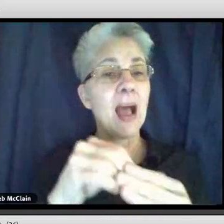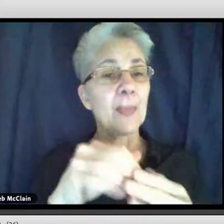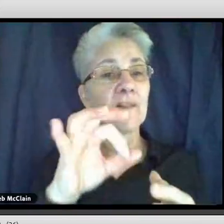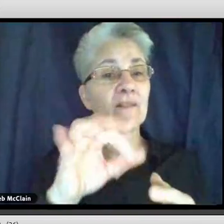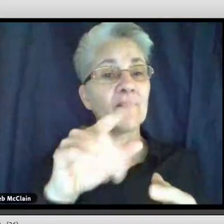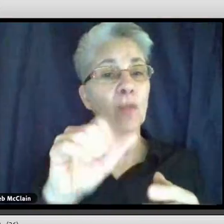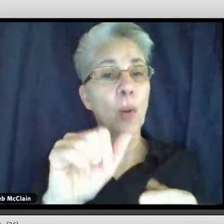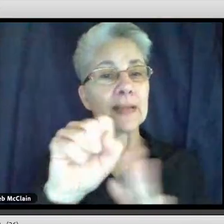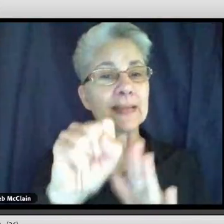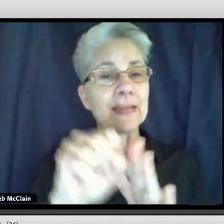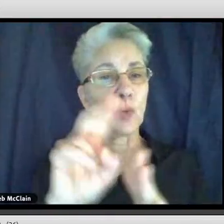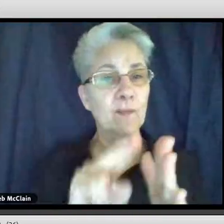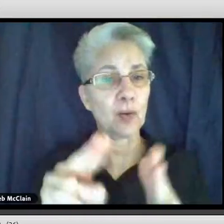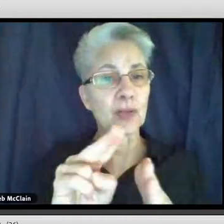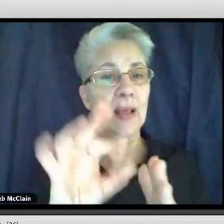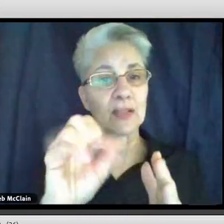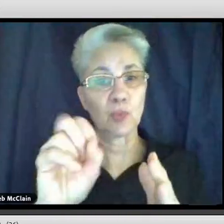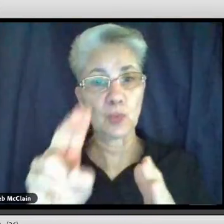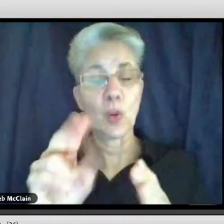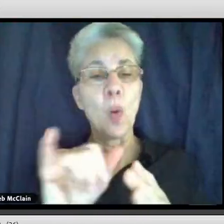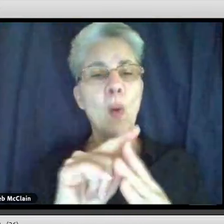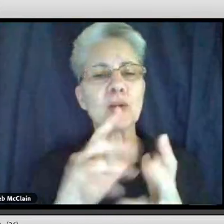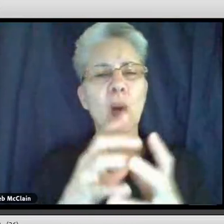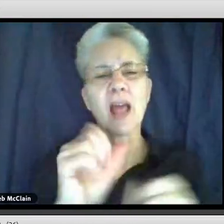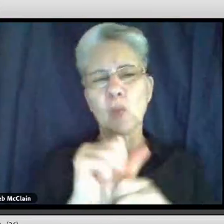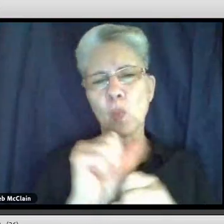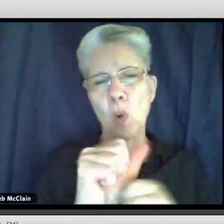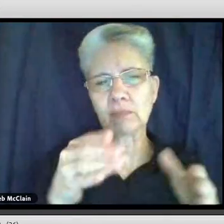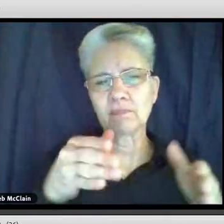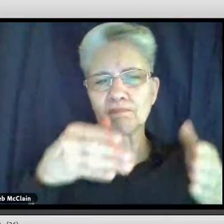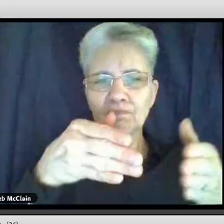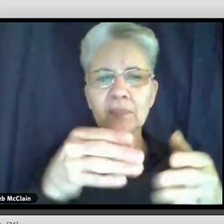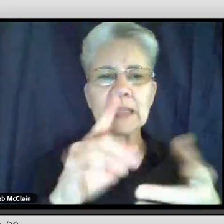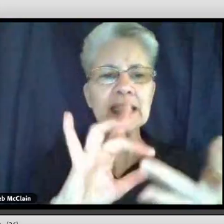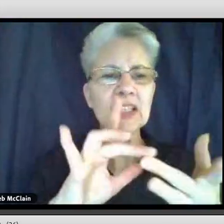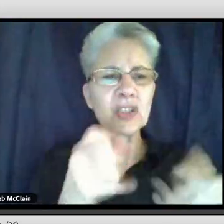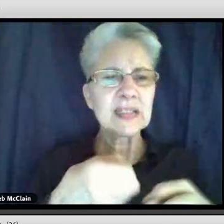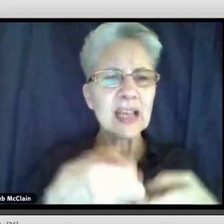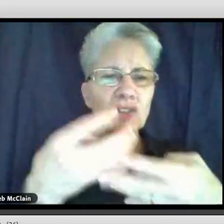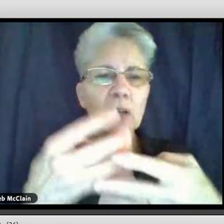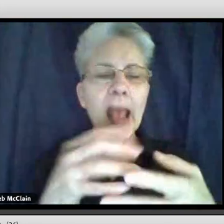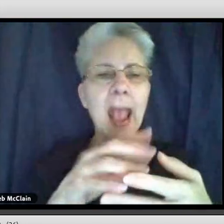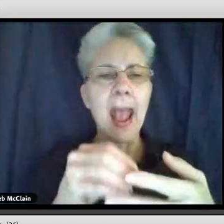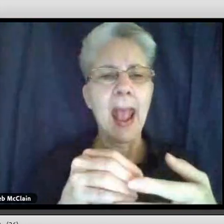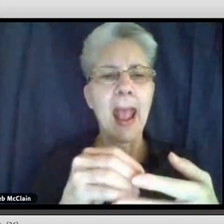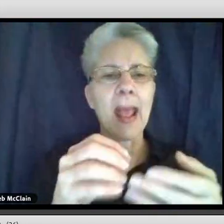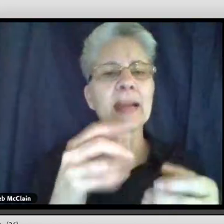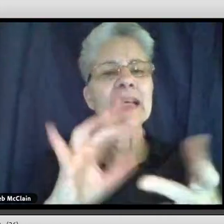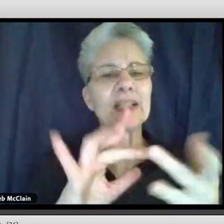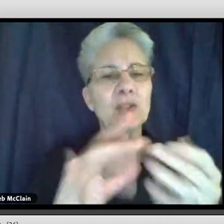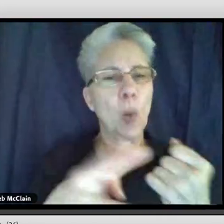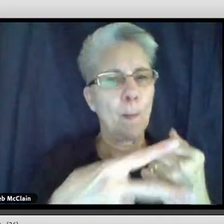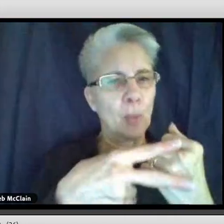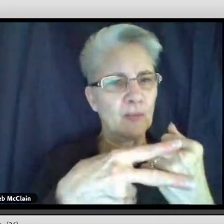State University, where I do a lot of work with digitization projects and digital